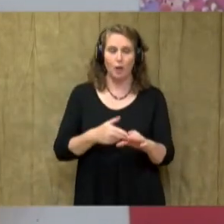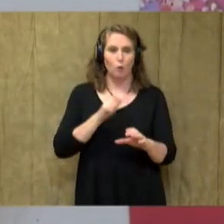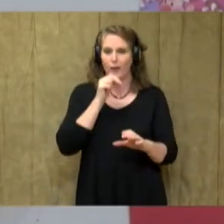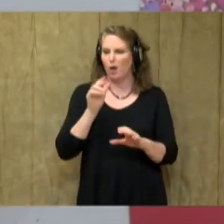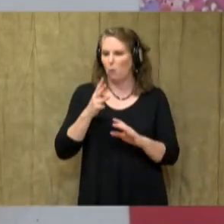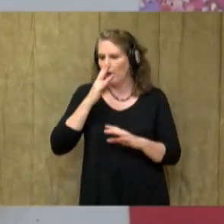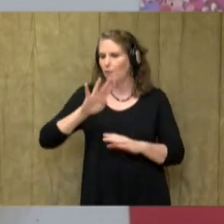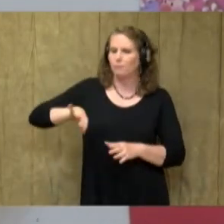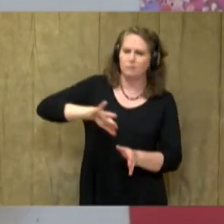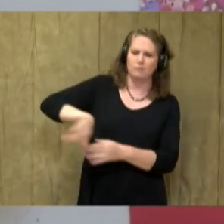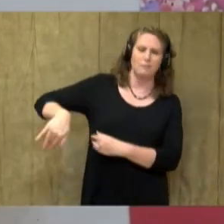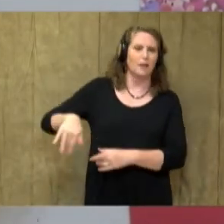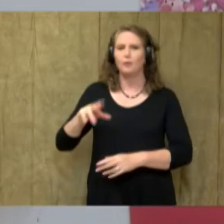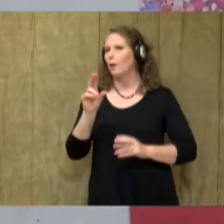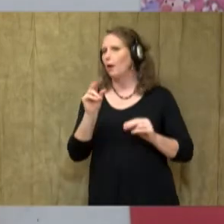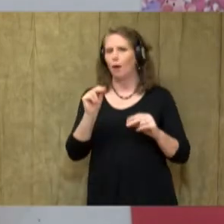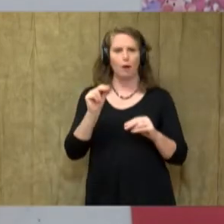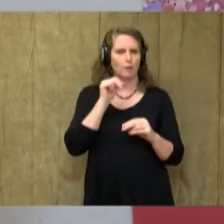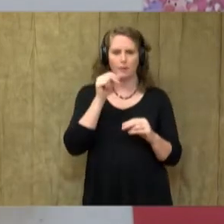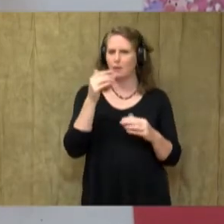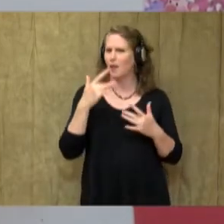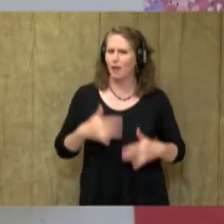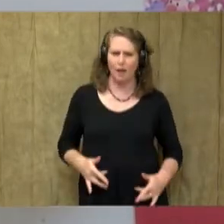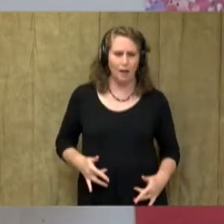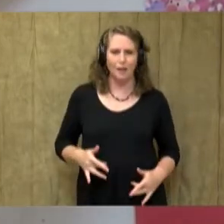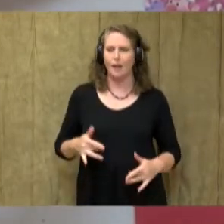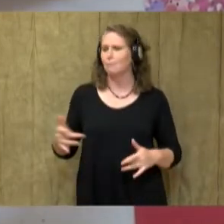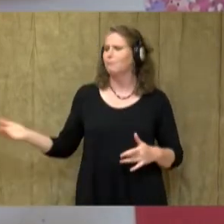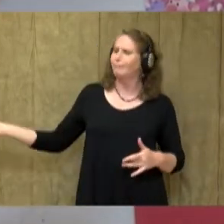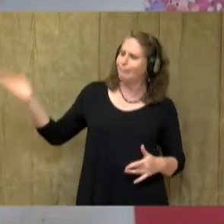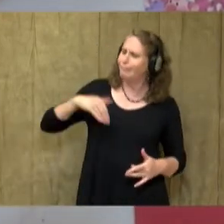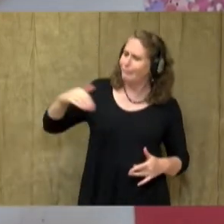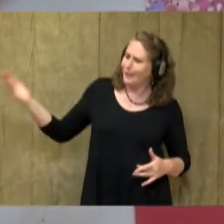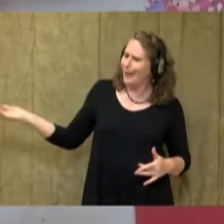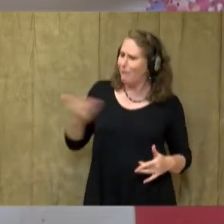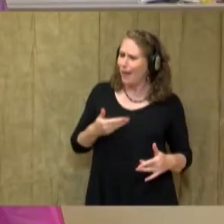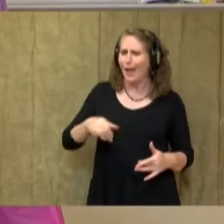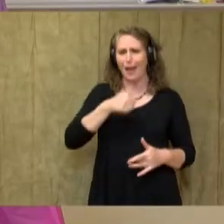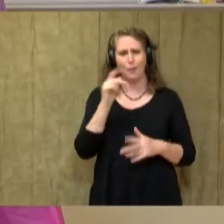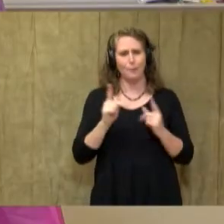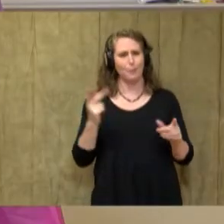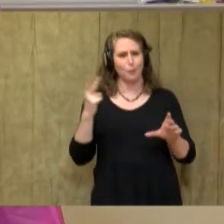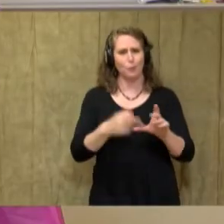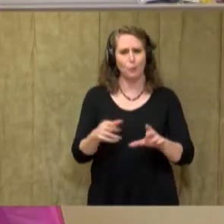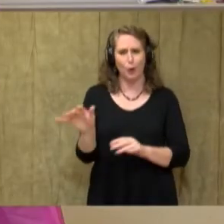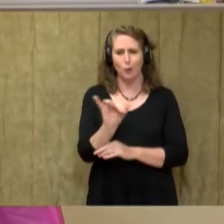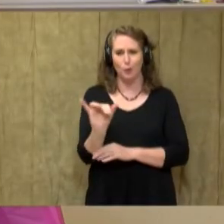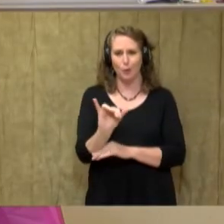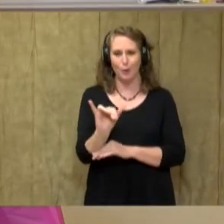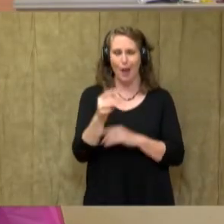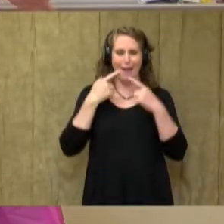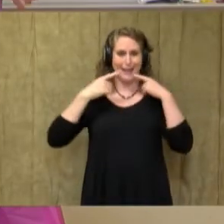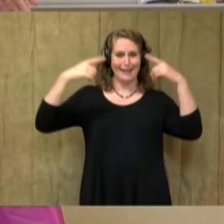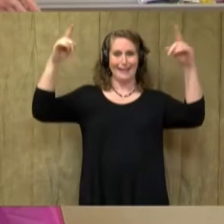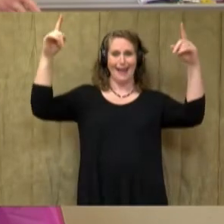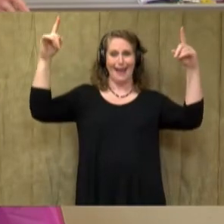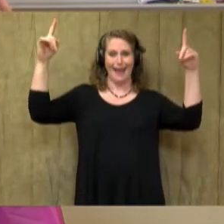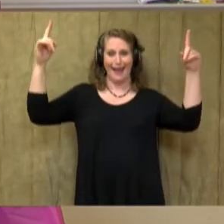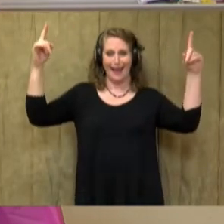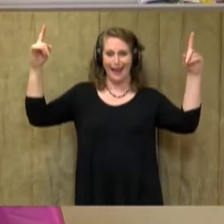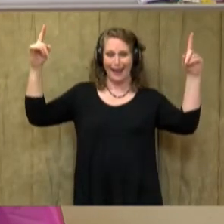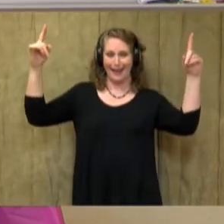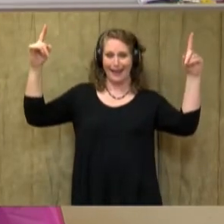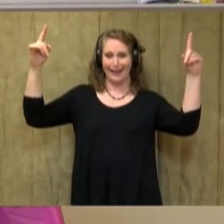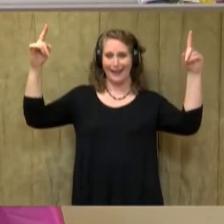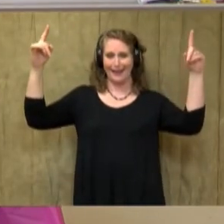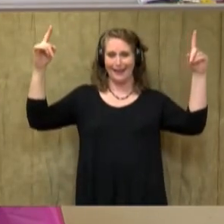out? No, that would be sad. We can always make time for our friends. Da-da-da! Yay! You